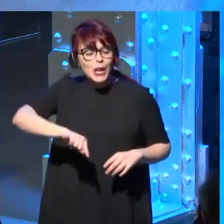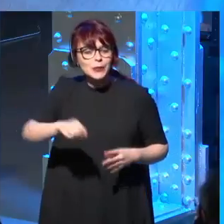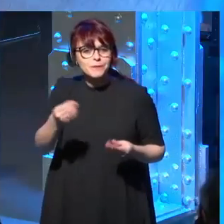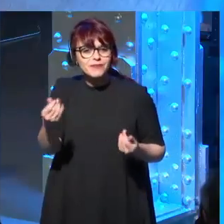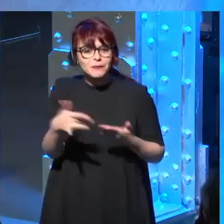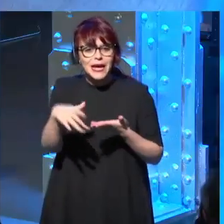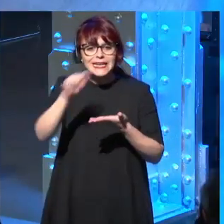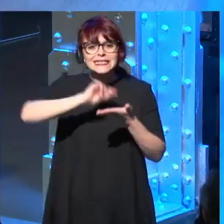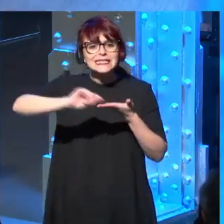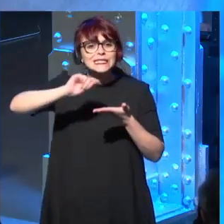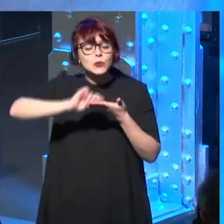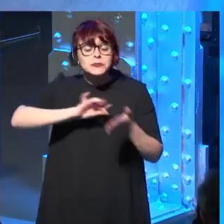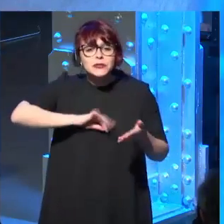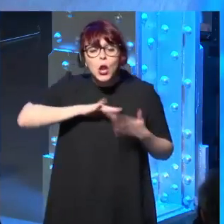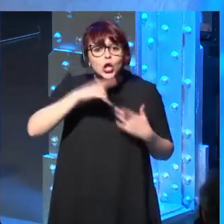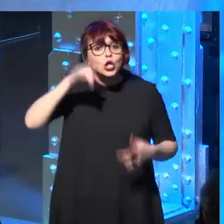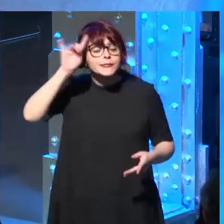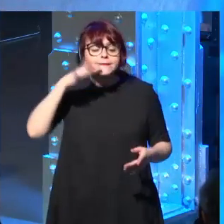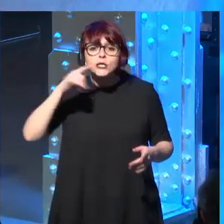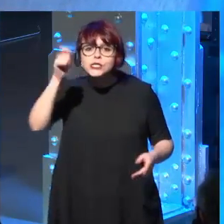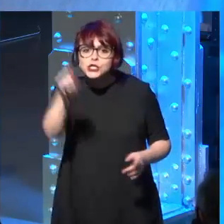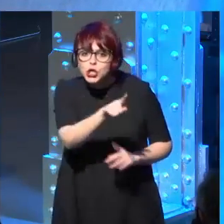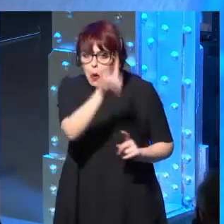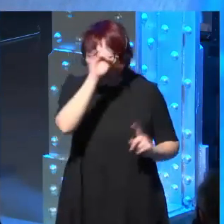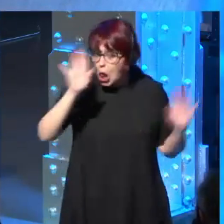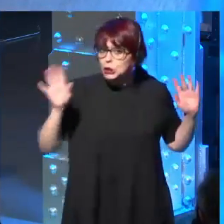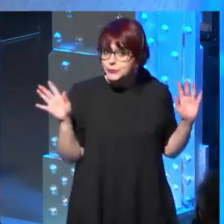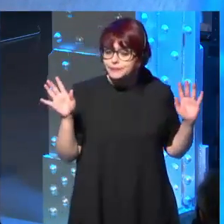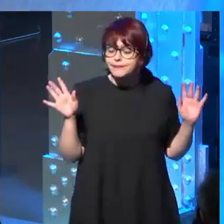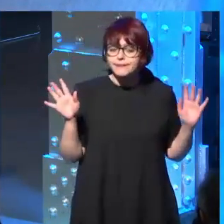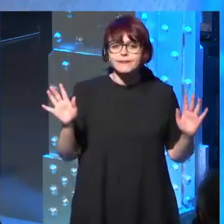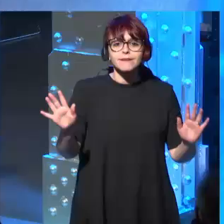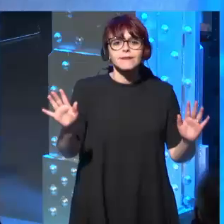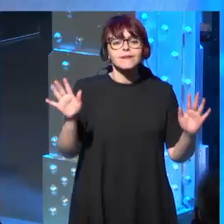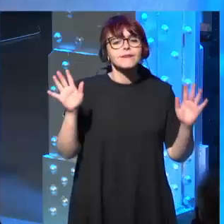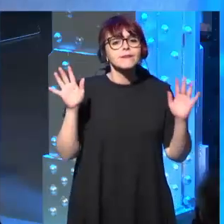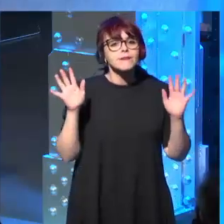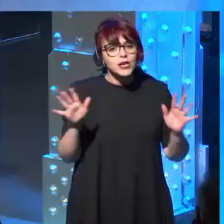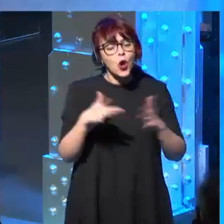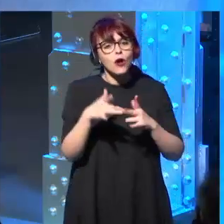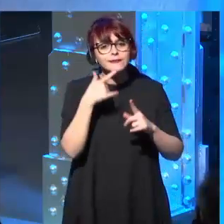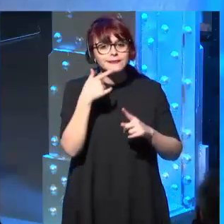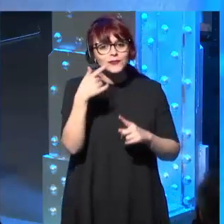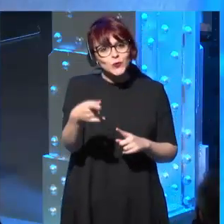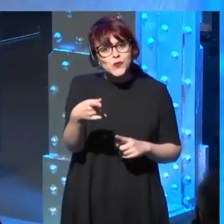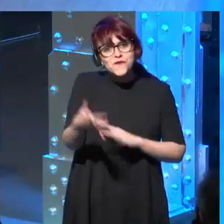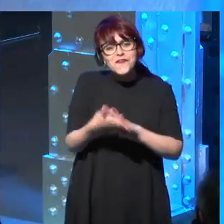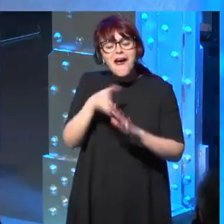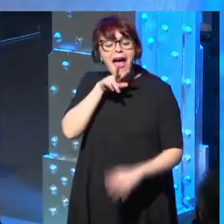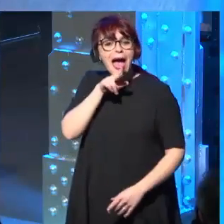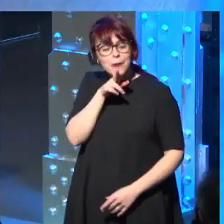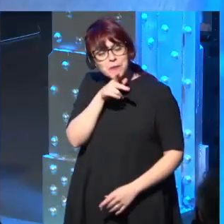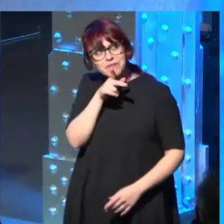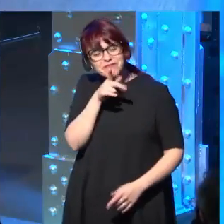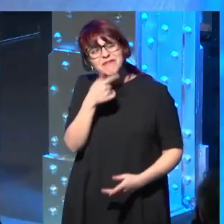I manage it, but your kind words make me think that maybe I'm moving some hearts.